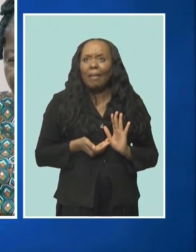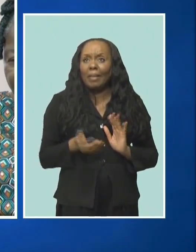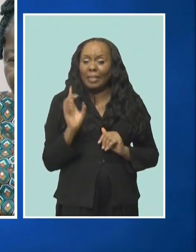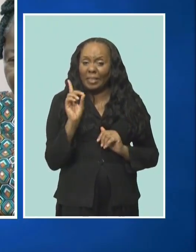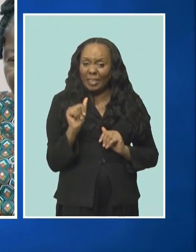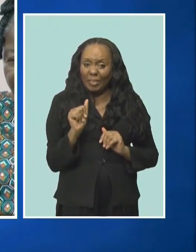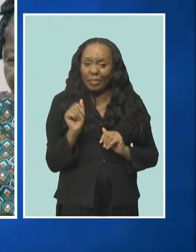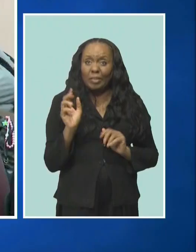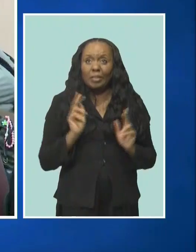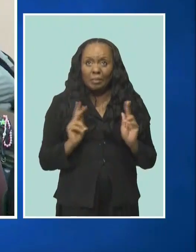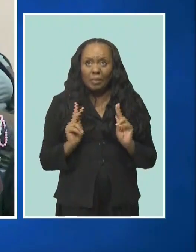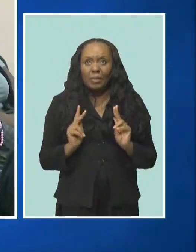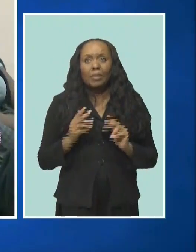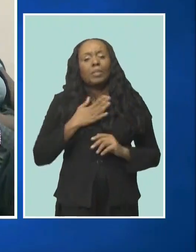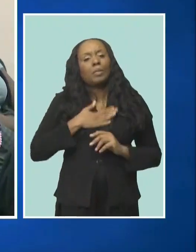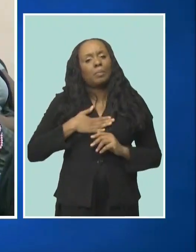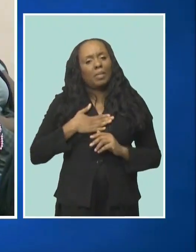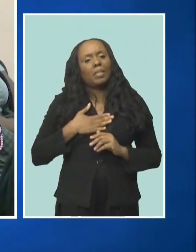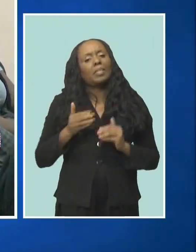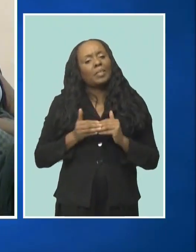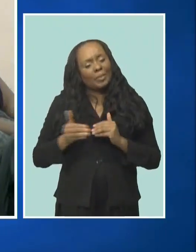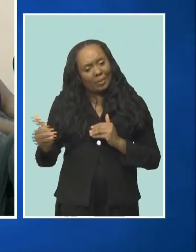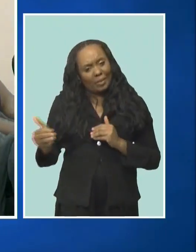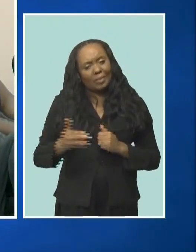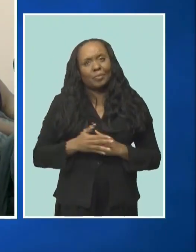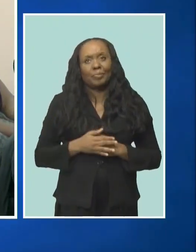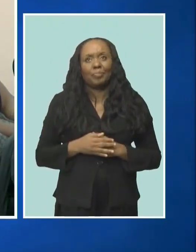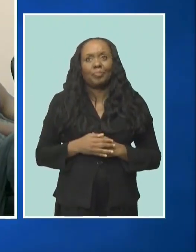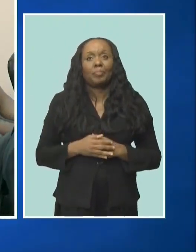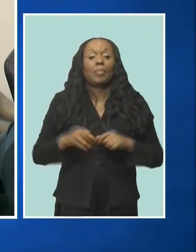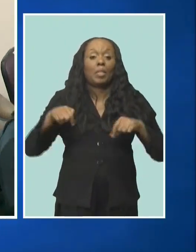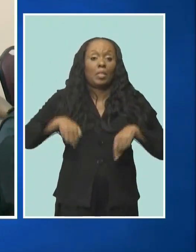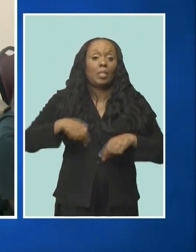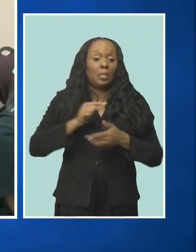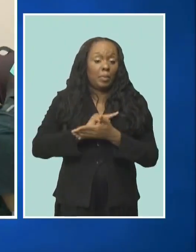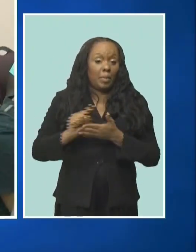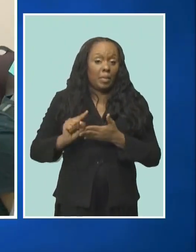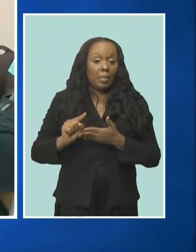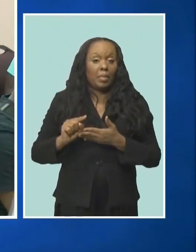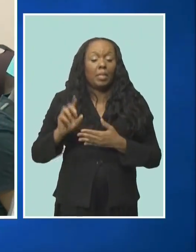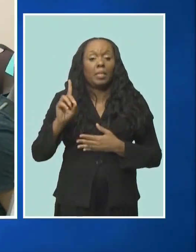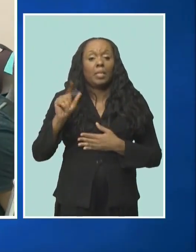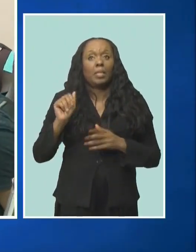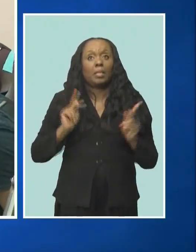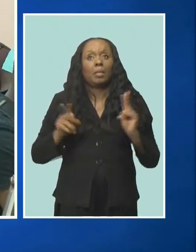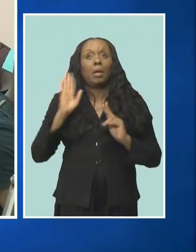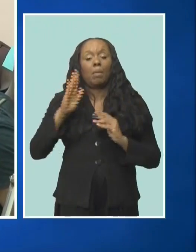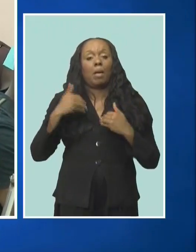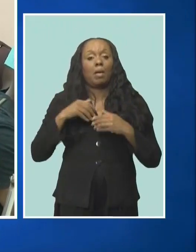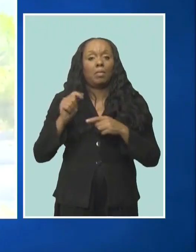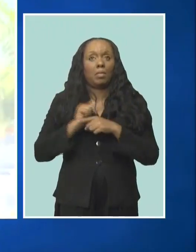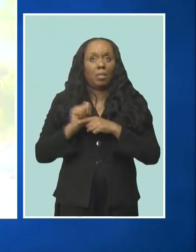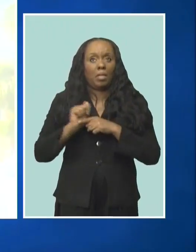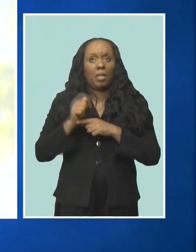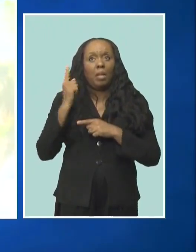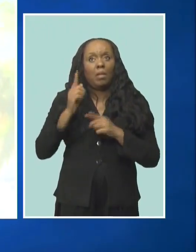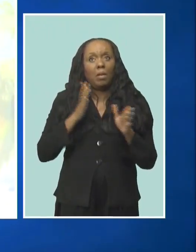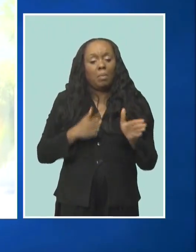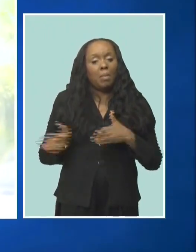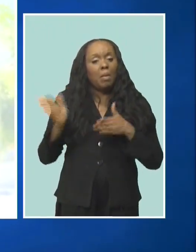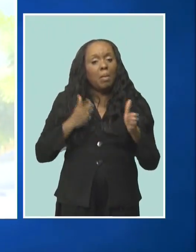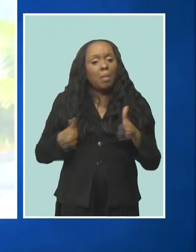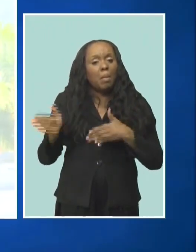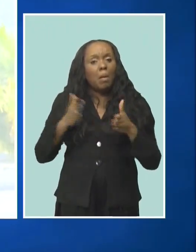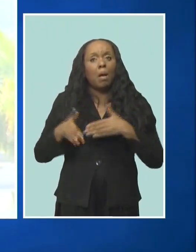with disabilities. This week, members of the disabled community will receive training to prepare them for the world